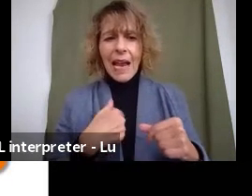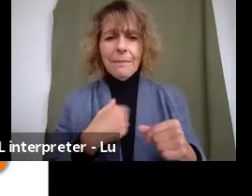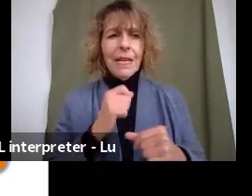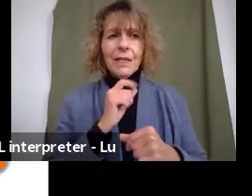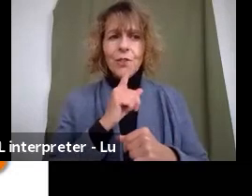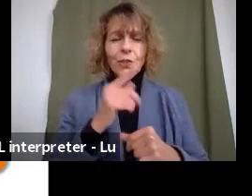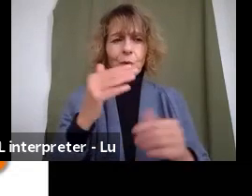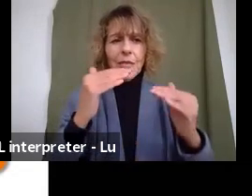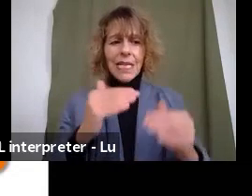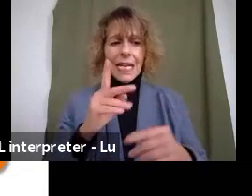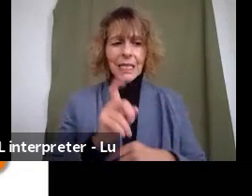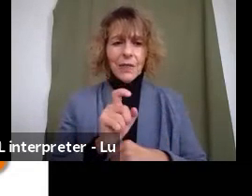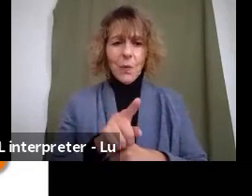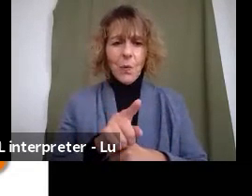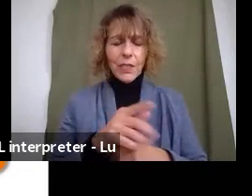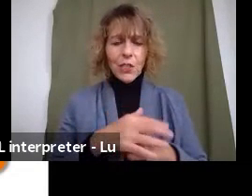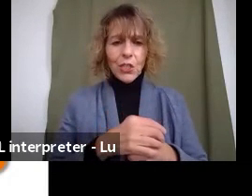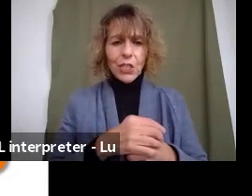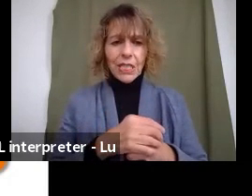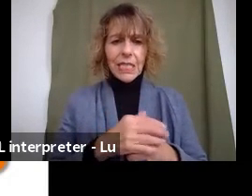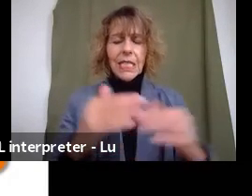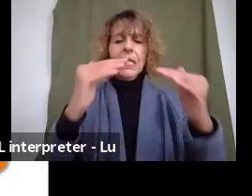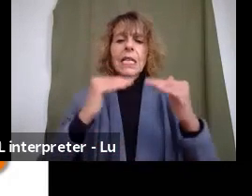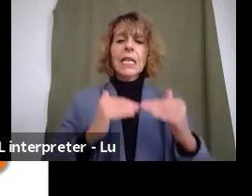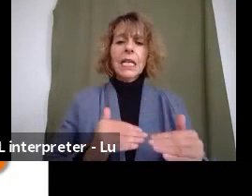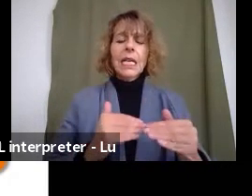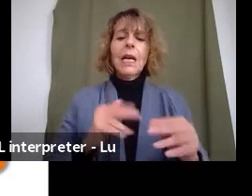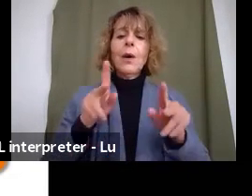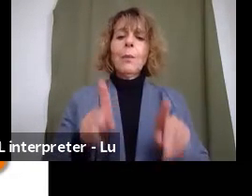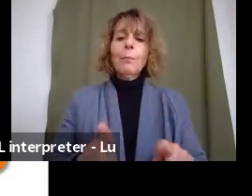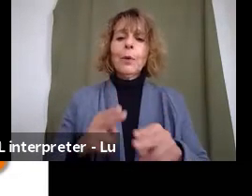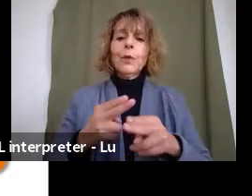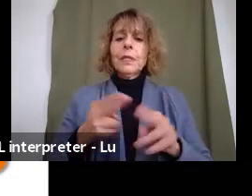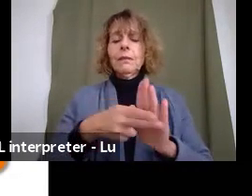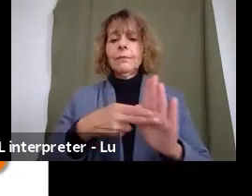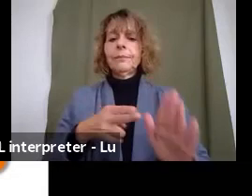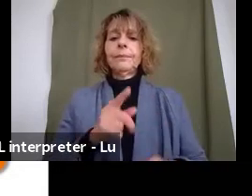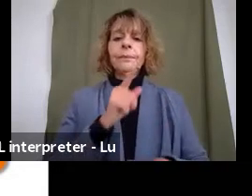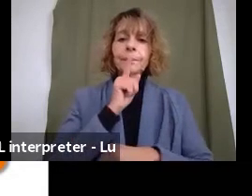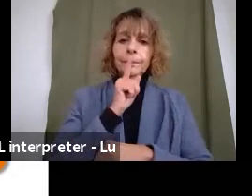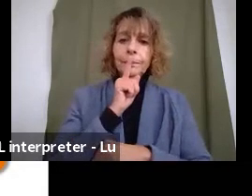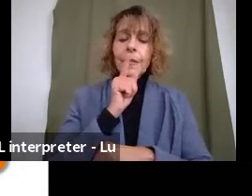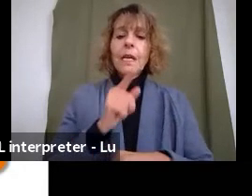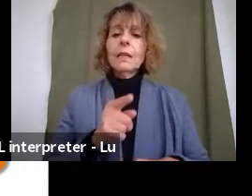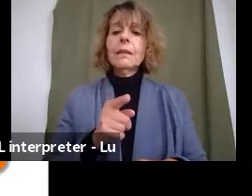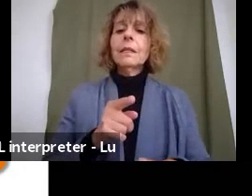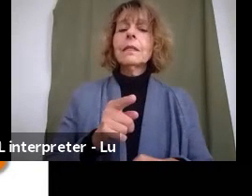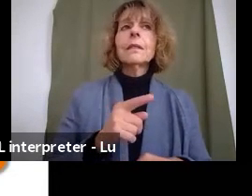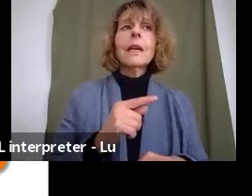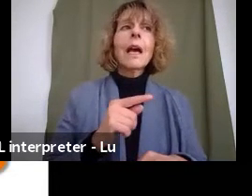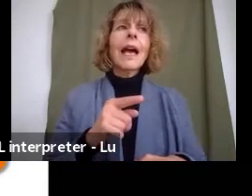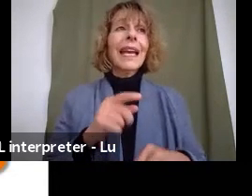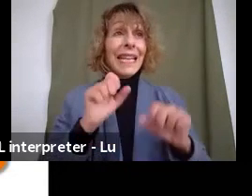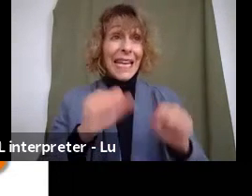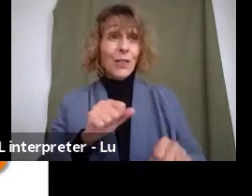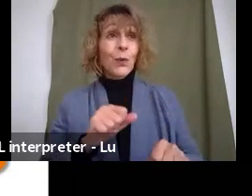sure. And then anonymous, are you allowed to ask someone if their animal is a service animal? I thought this was not allowed. Yes,